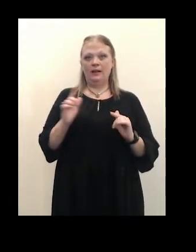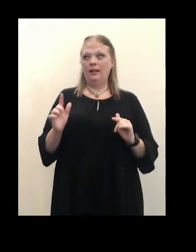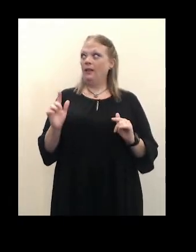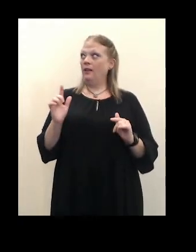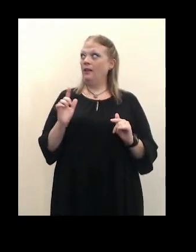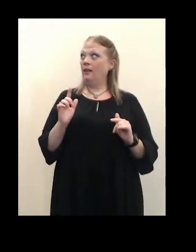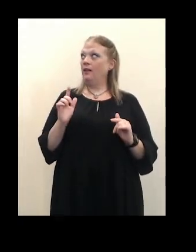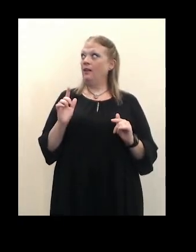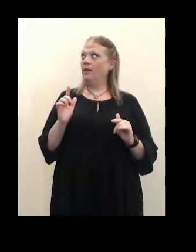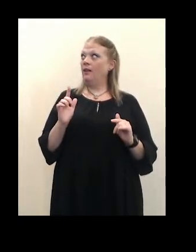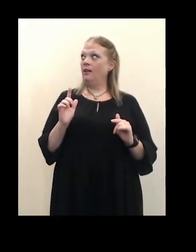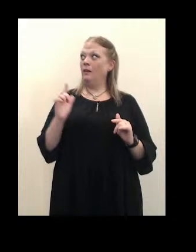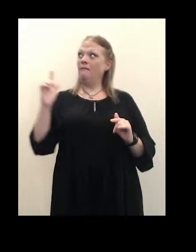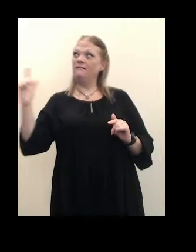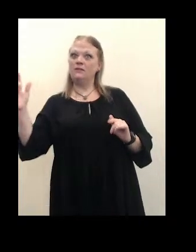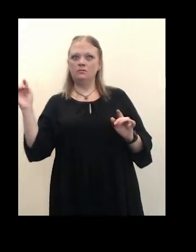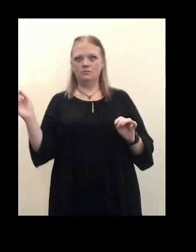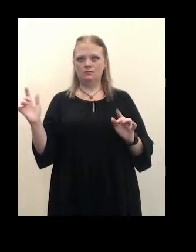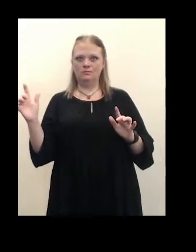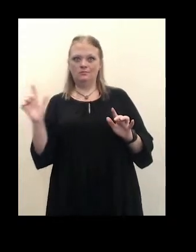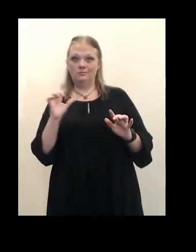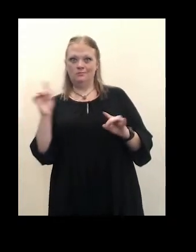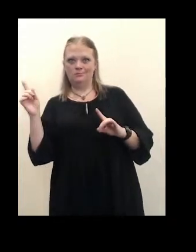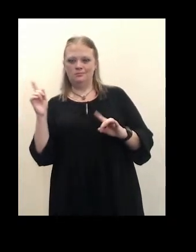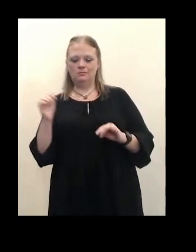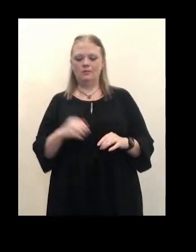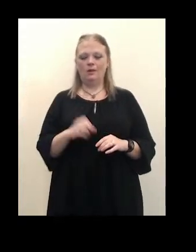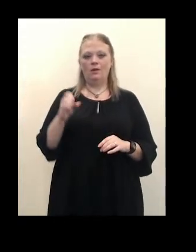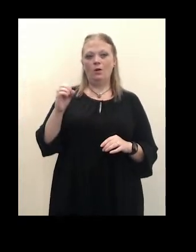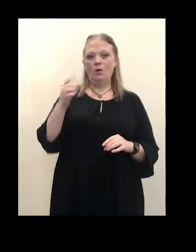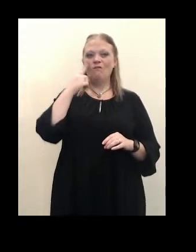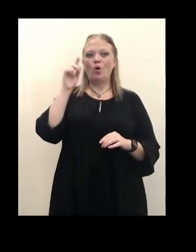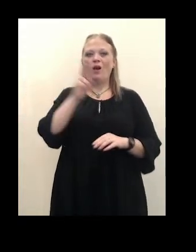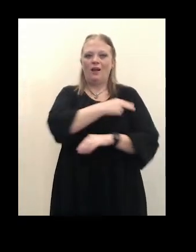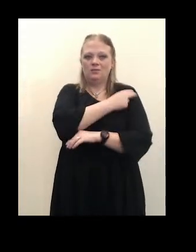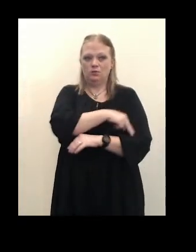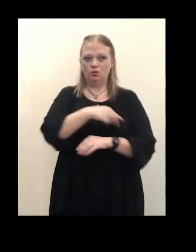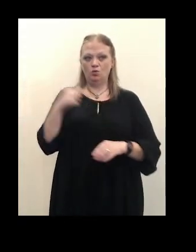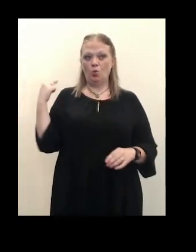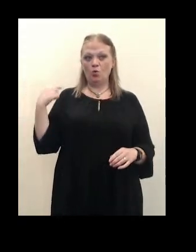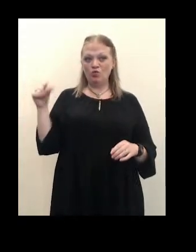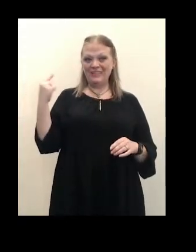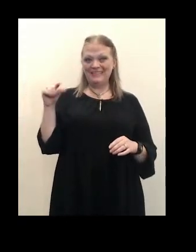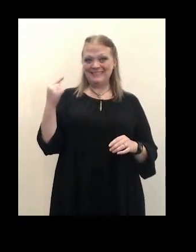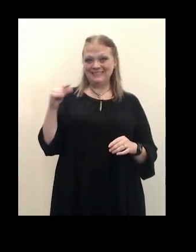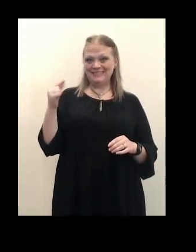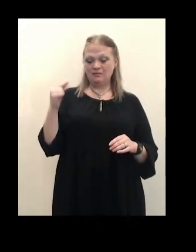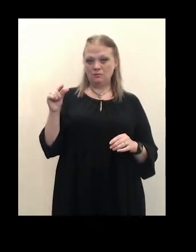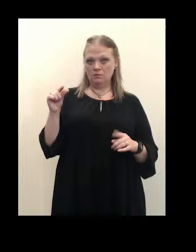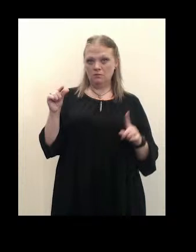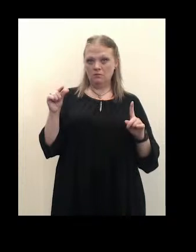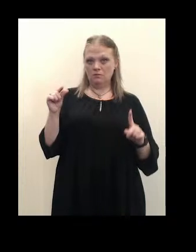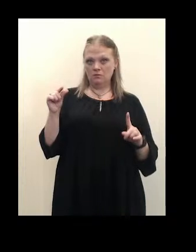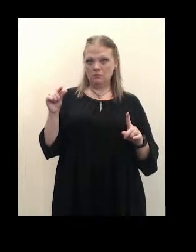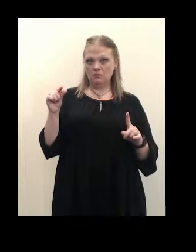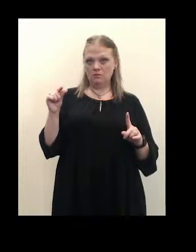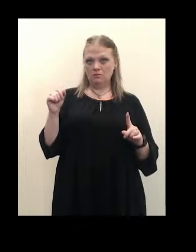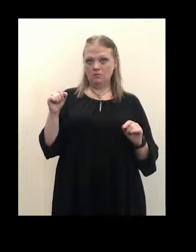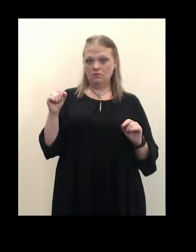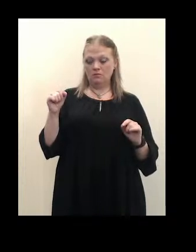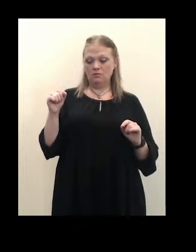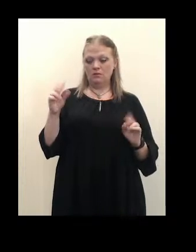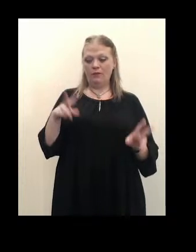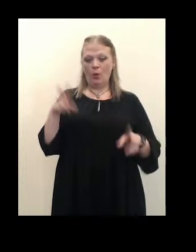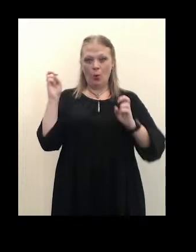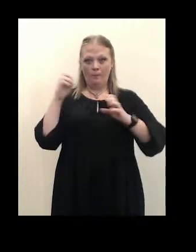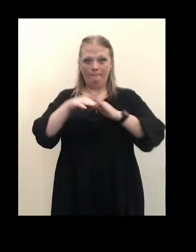at similar data, but for the hospitals. So the people in green are people who are admitted to the hospitals with